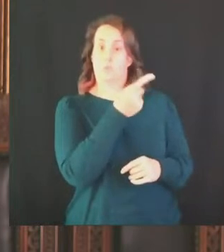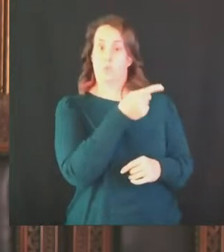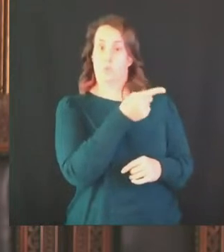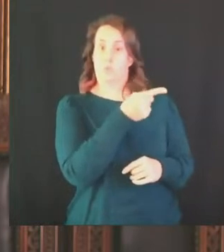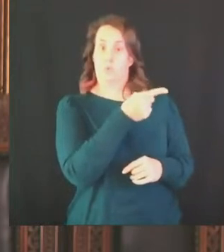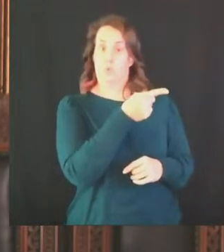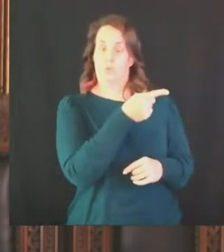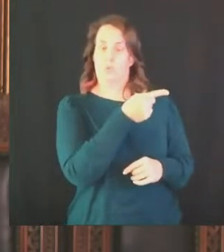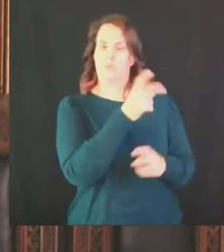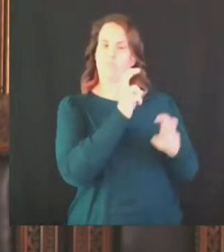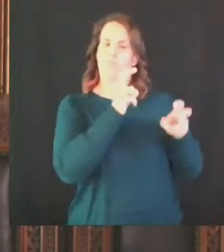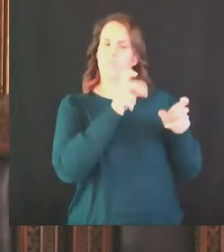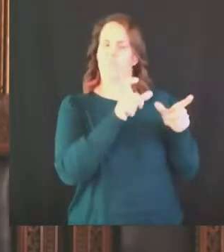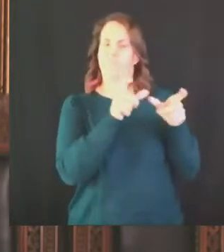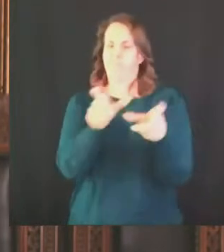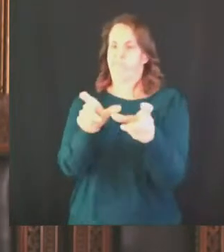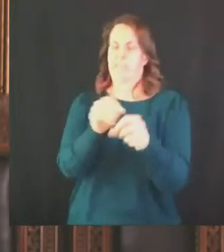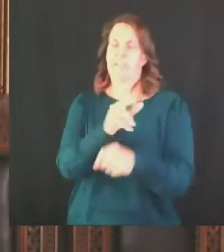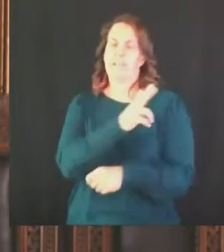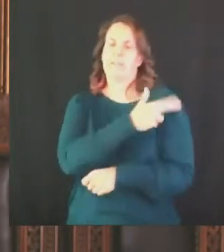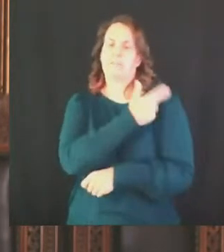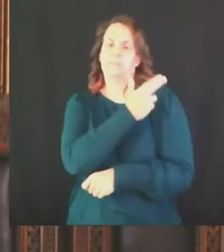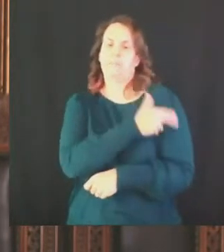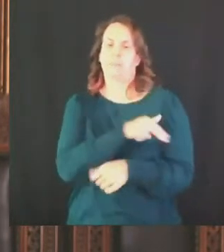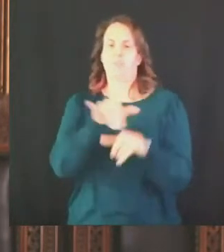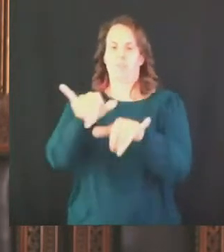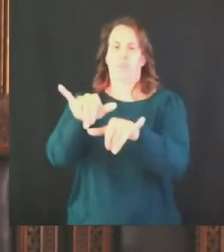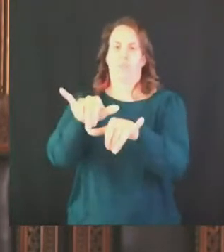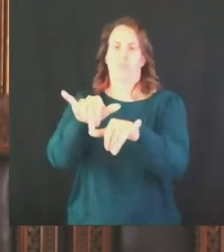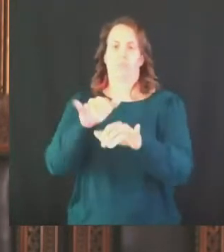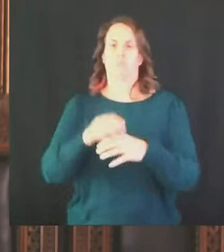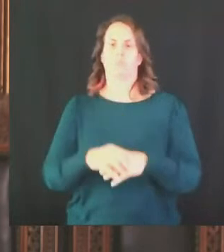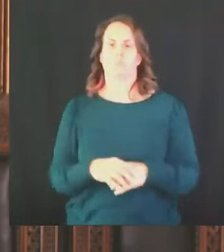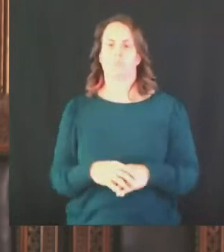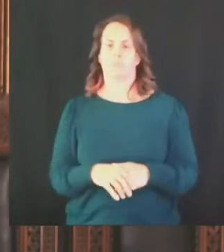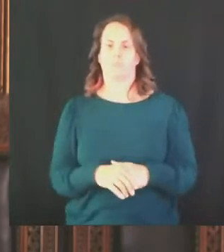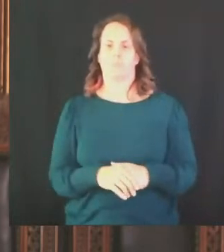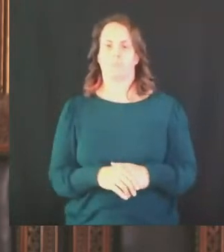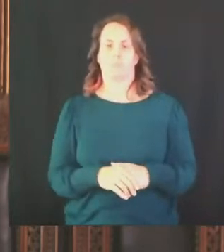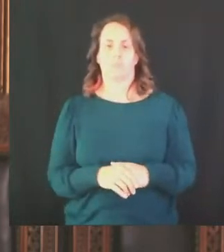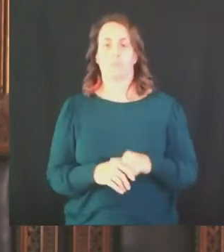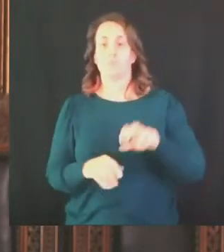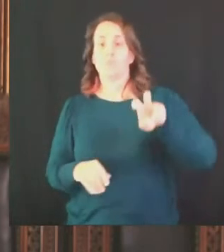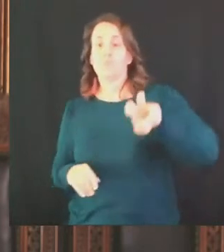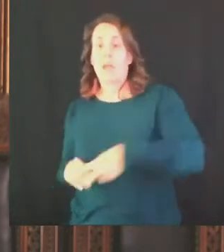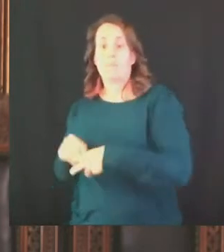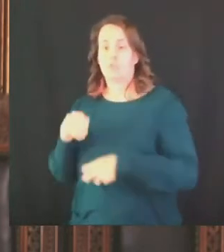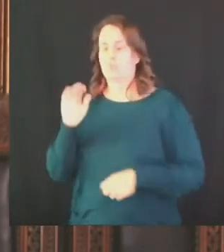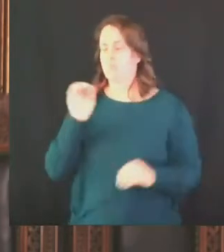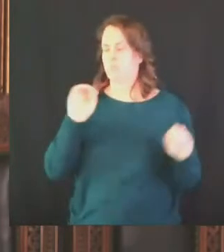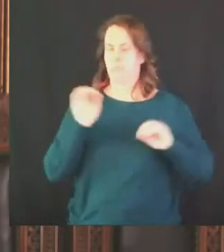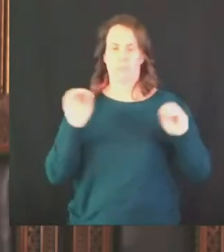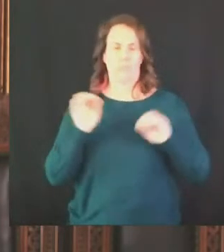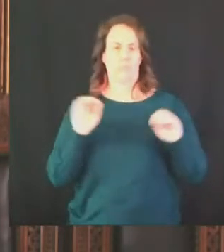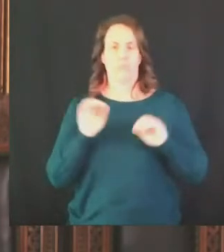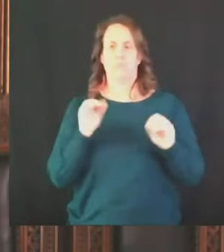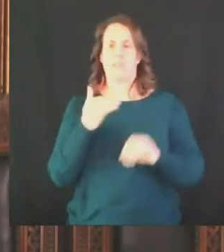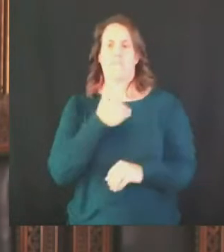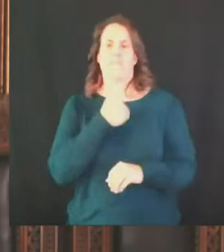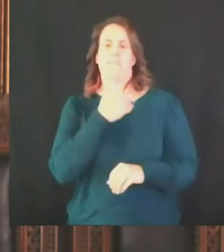contact tracing. But at the end of the day, the isolation and the